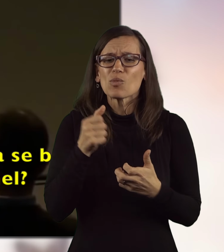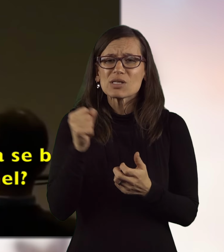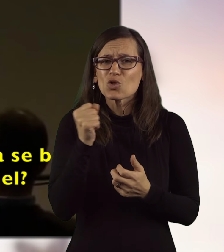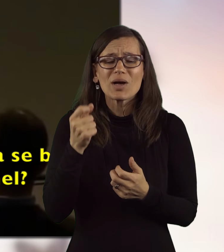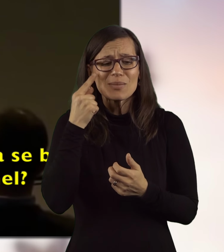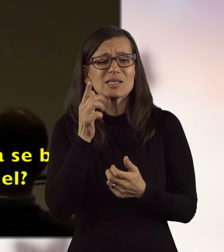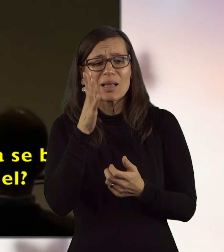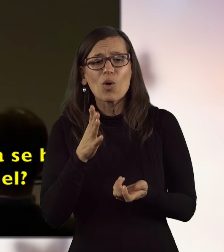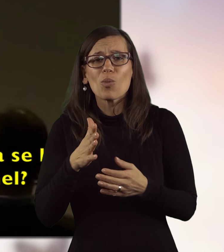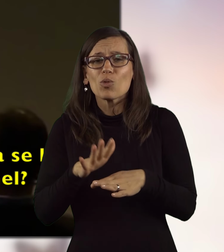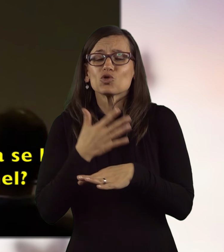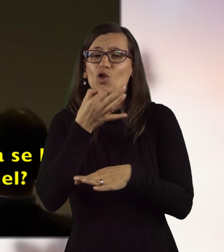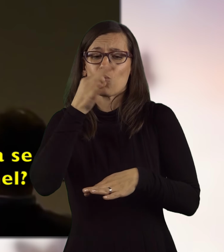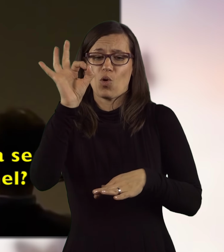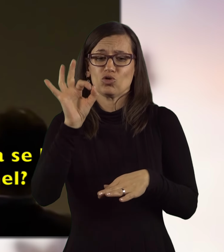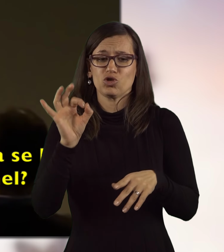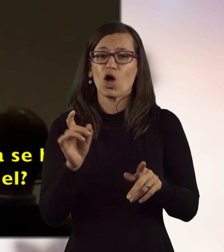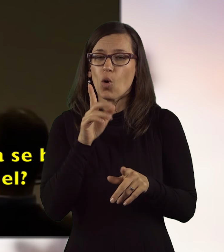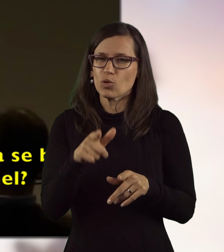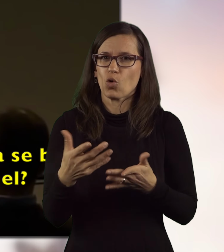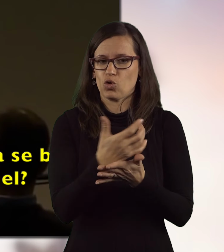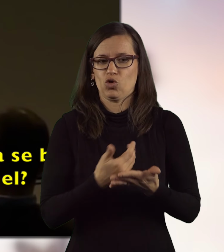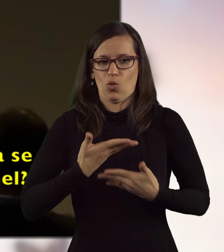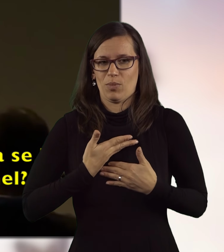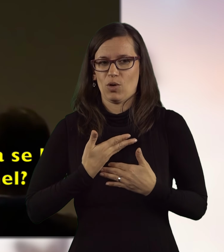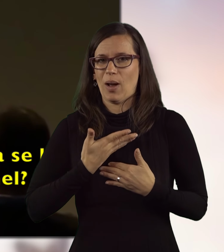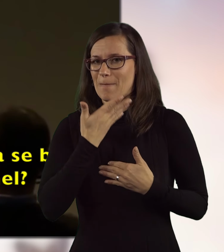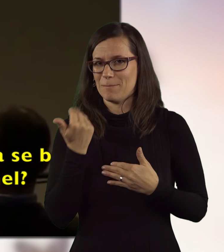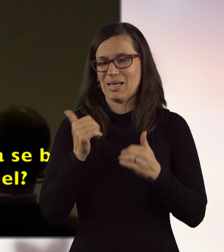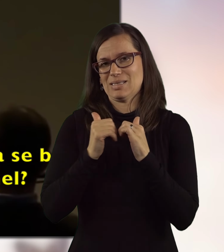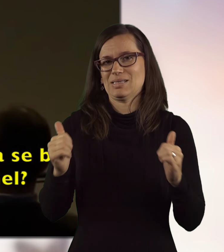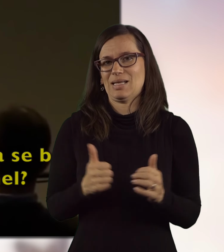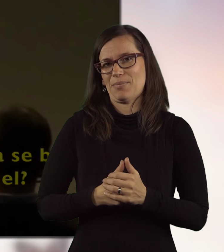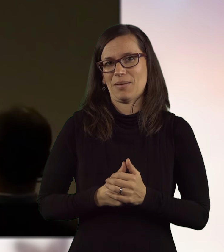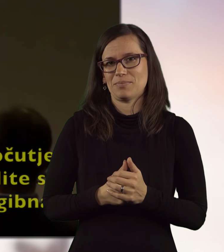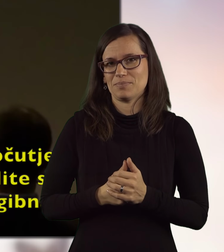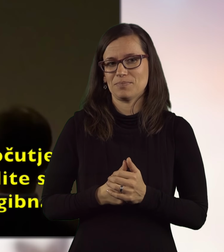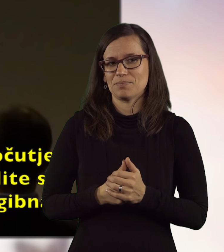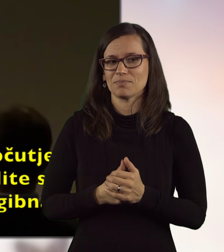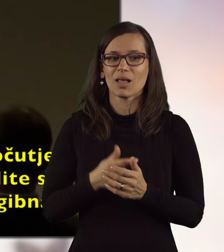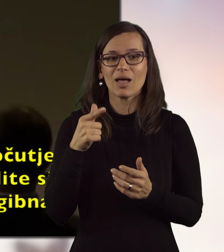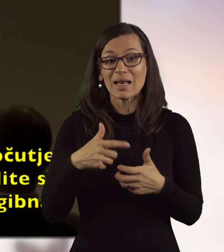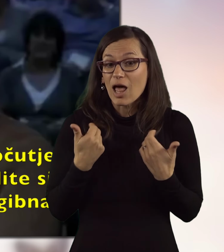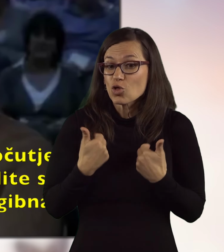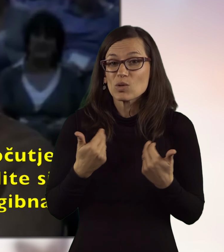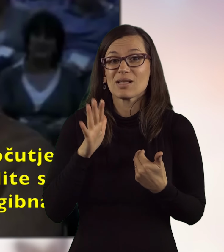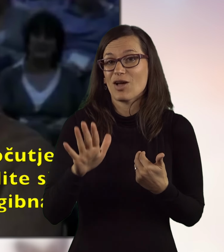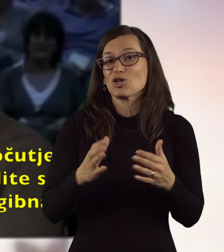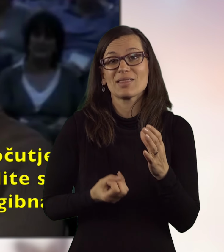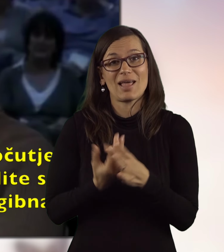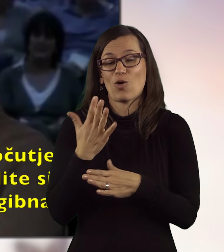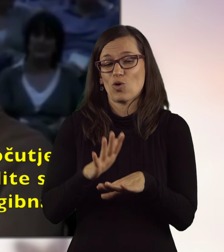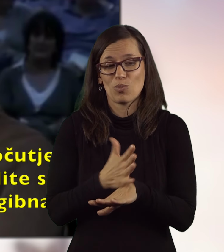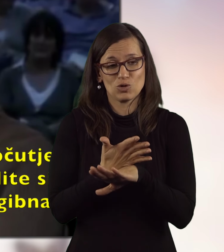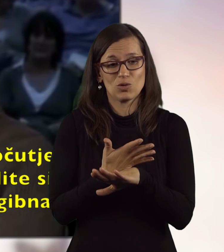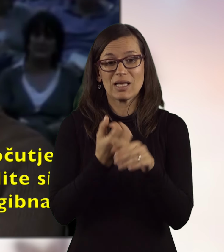wants for any other reason that they think they will feel better in the having of it. No exceptions, you see. You are joy-based, Freedom